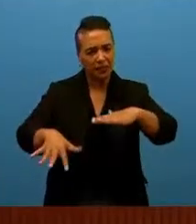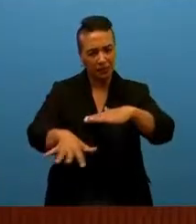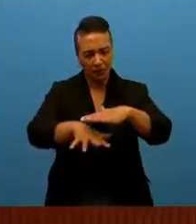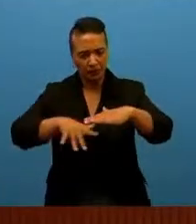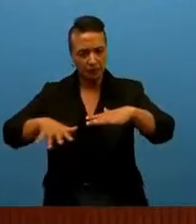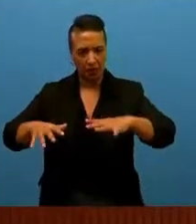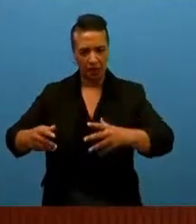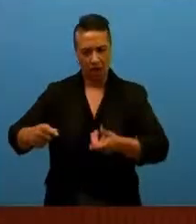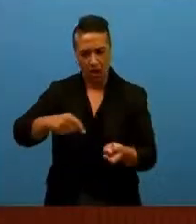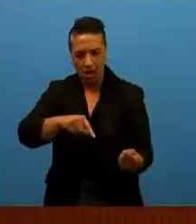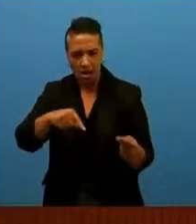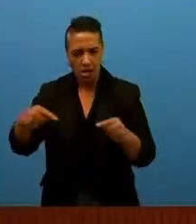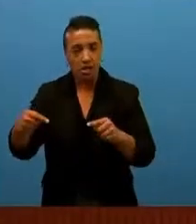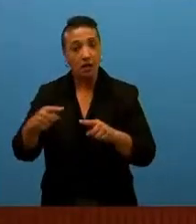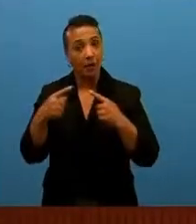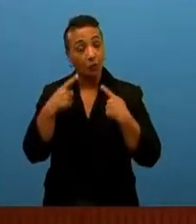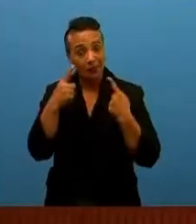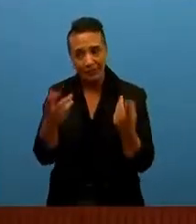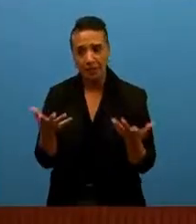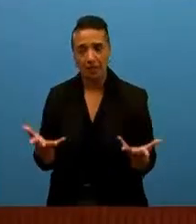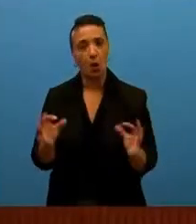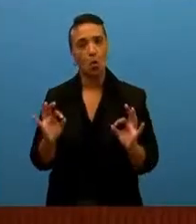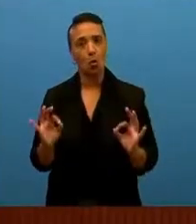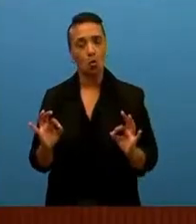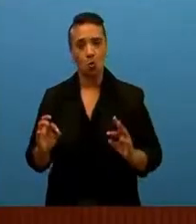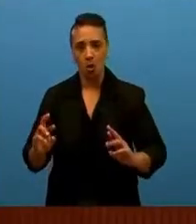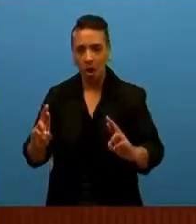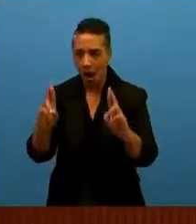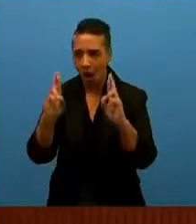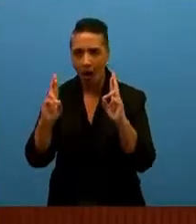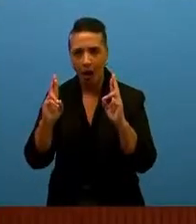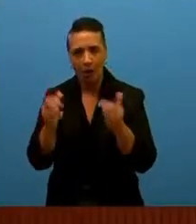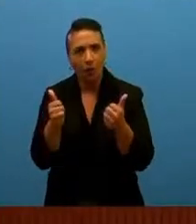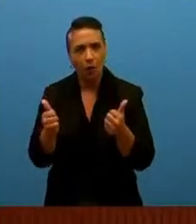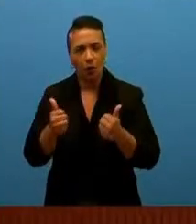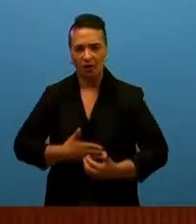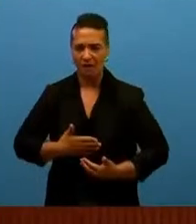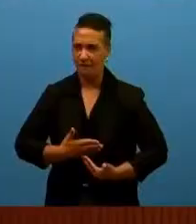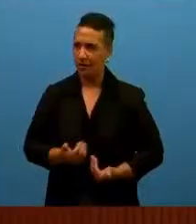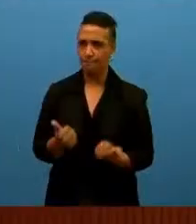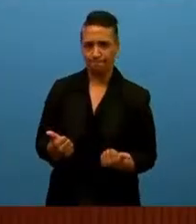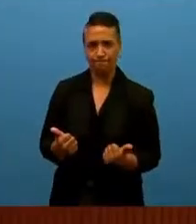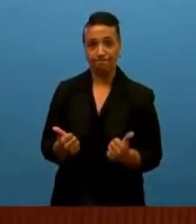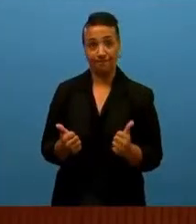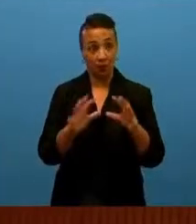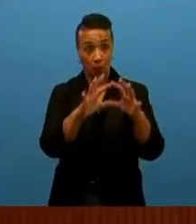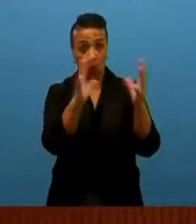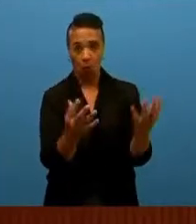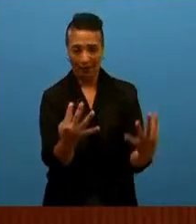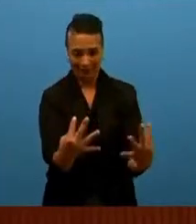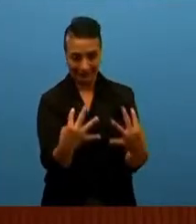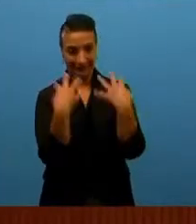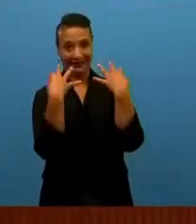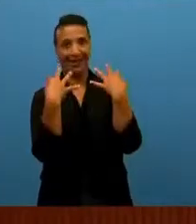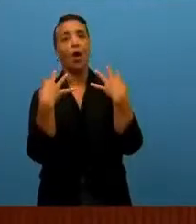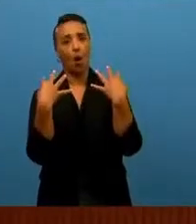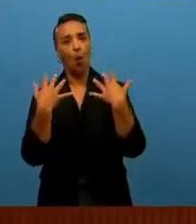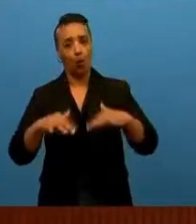offers something precious, hope. Hope that the international community will finally recognize what we have always